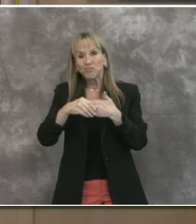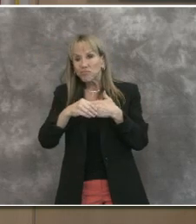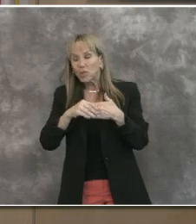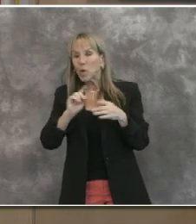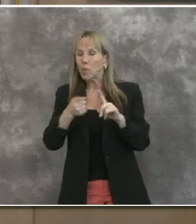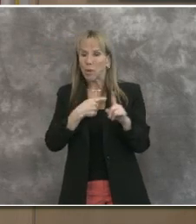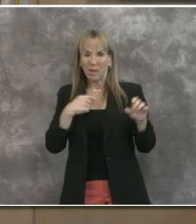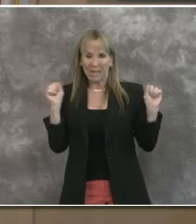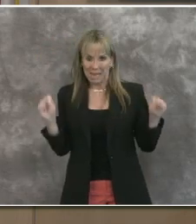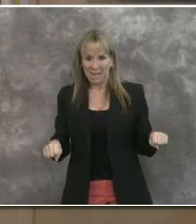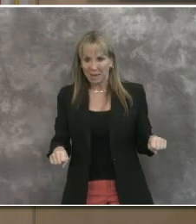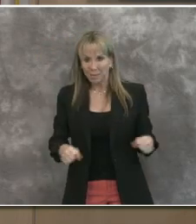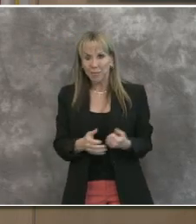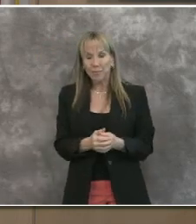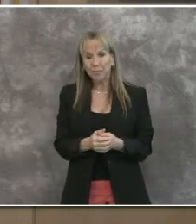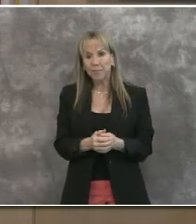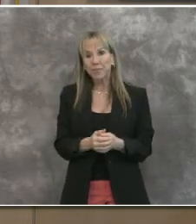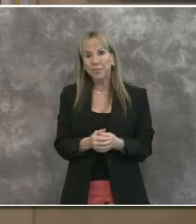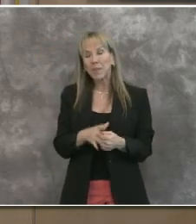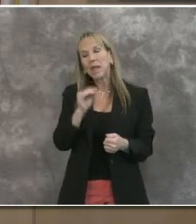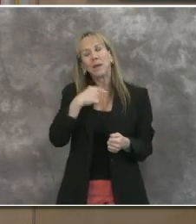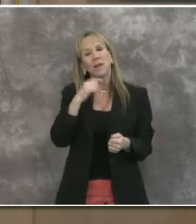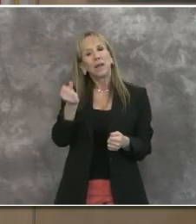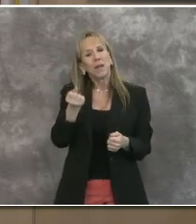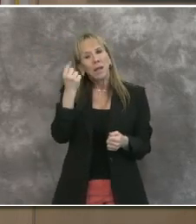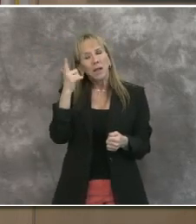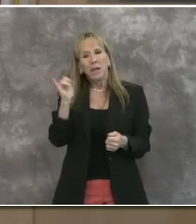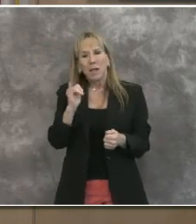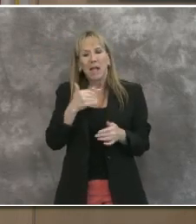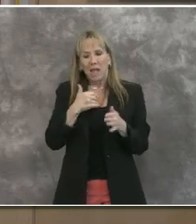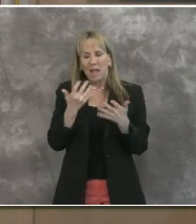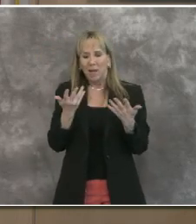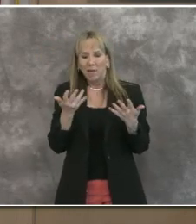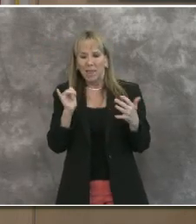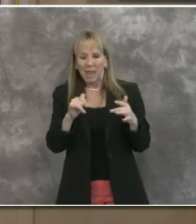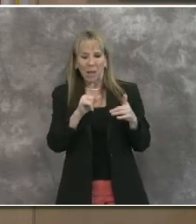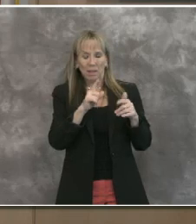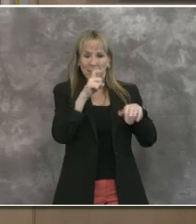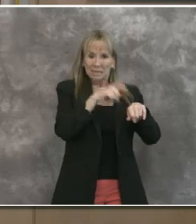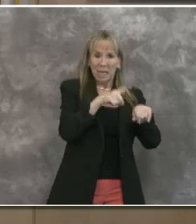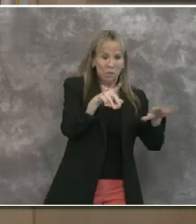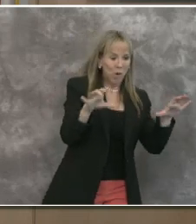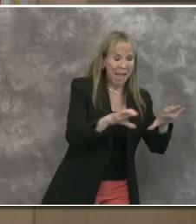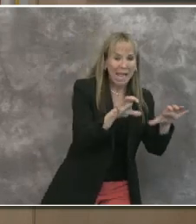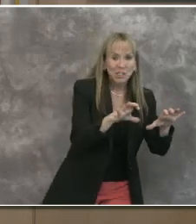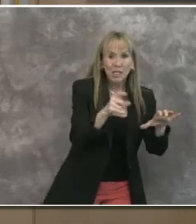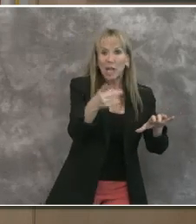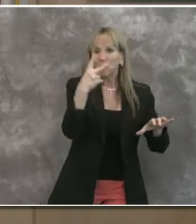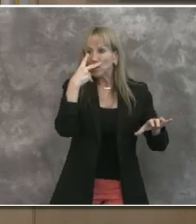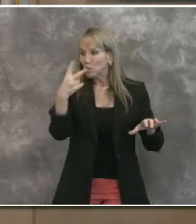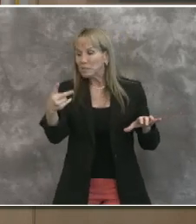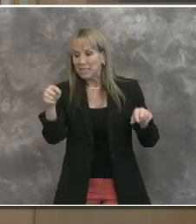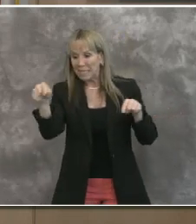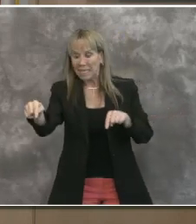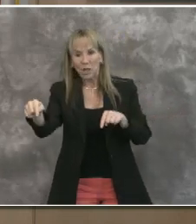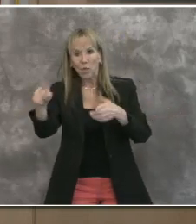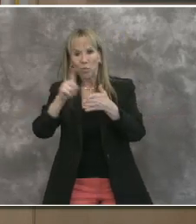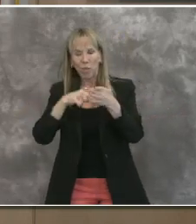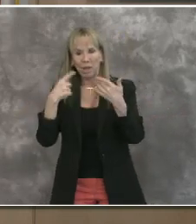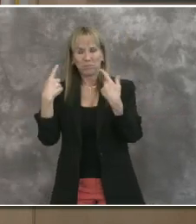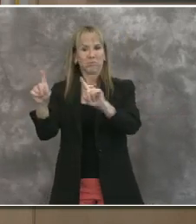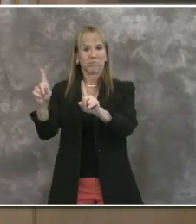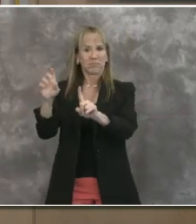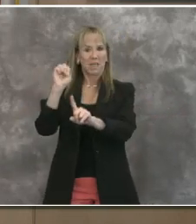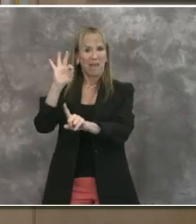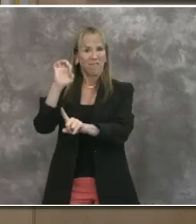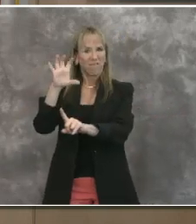as we possibly can. Again, understanding there's often a delay between an action we take and when we see the impact of that. And so, we want to